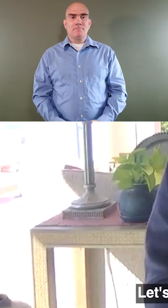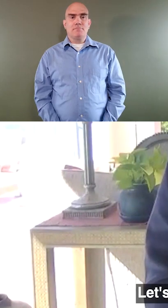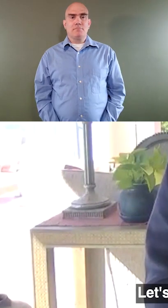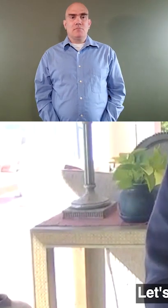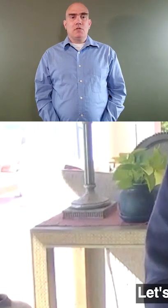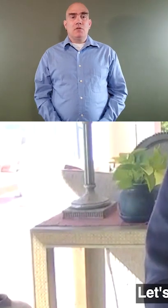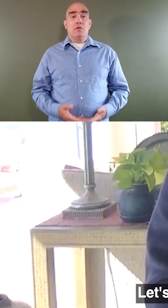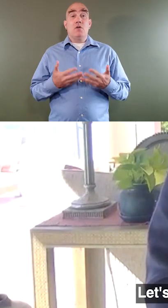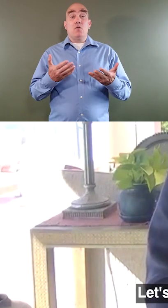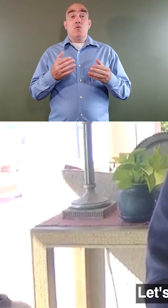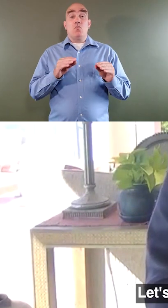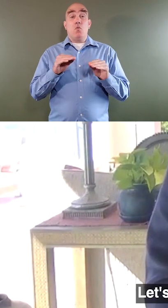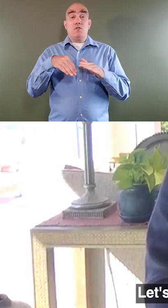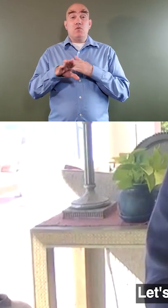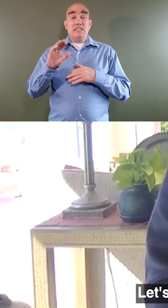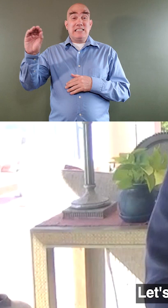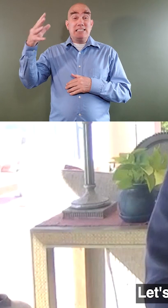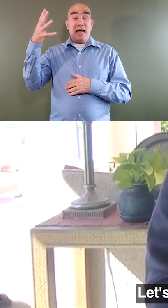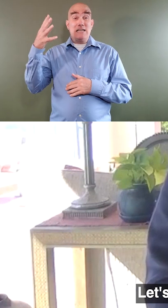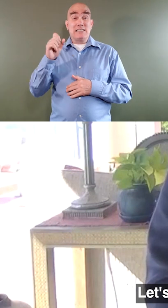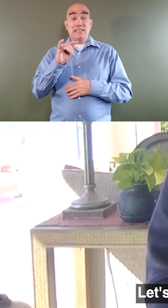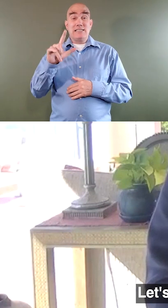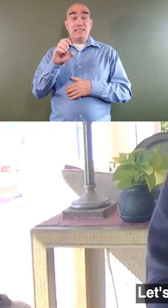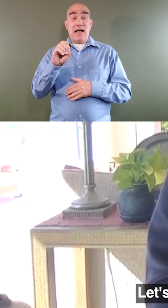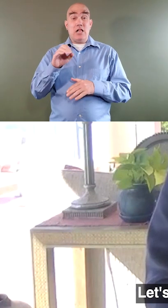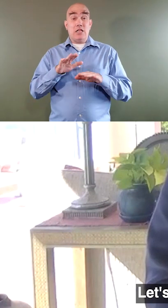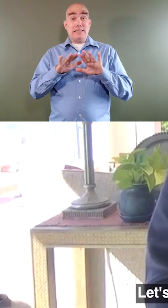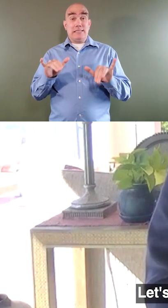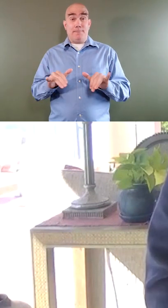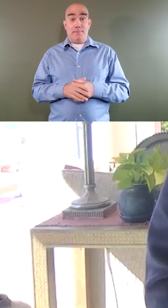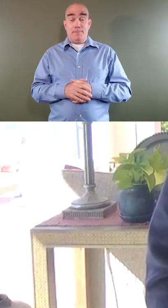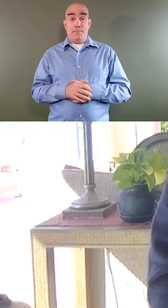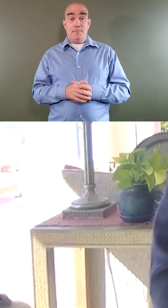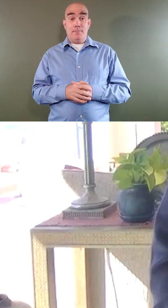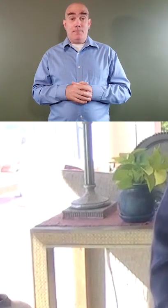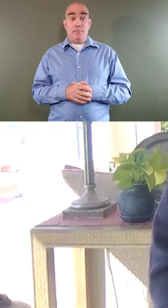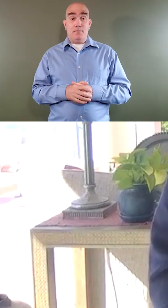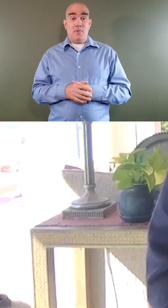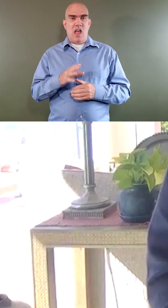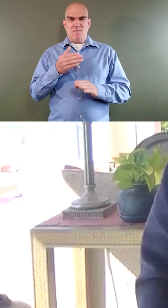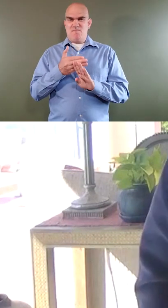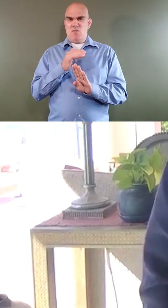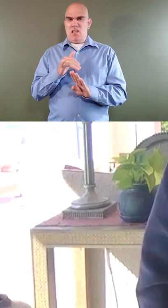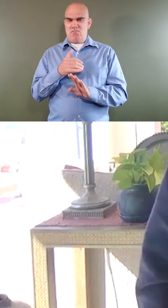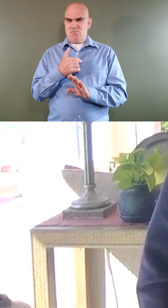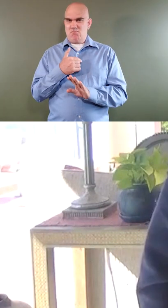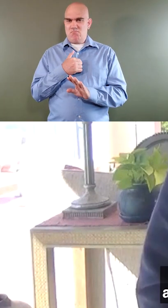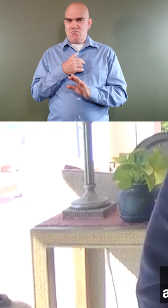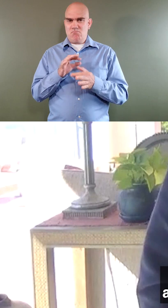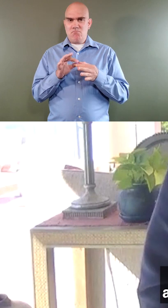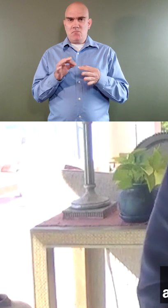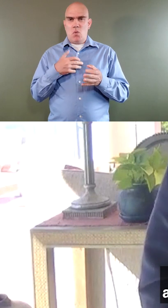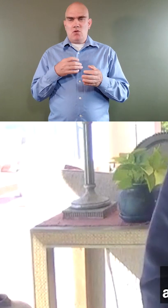let's move into the Sun style system. And as a prelude to it,